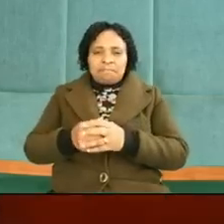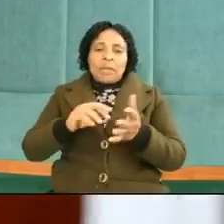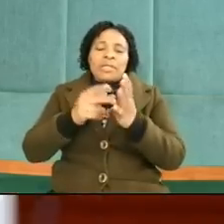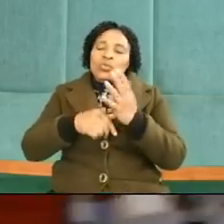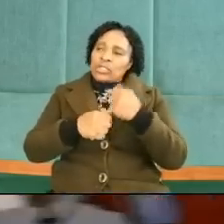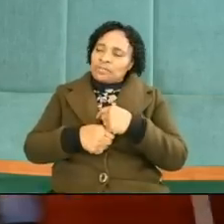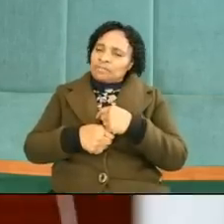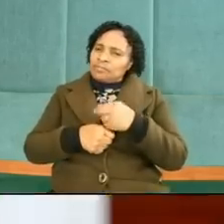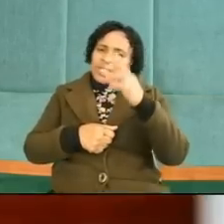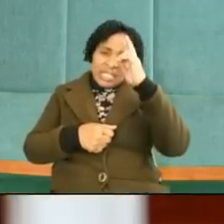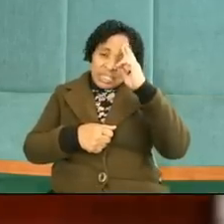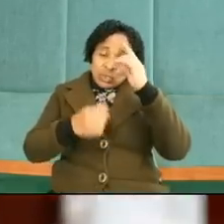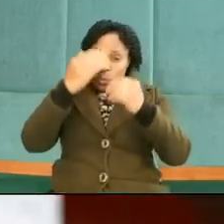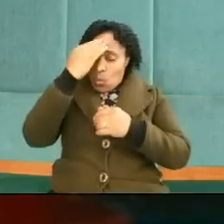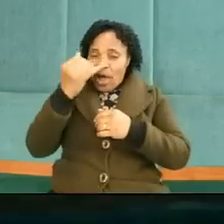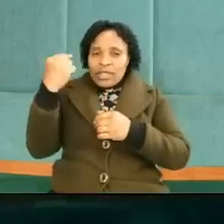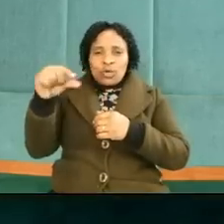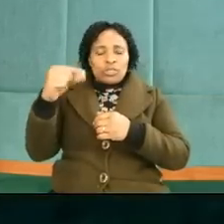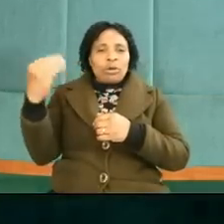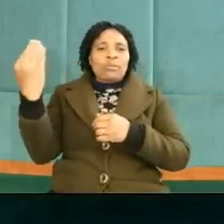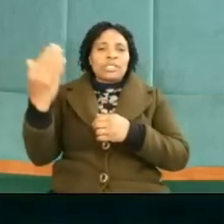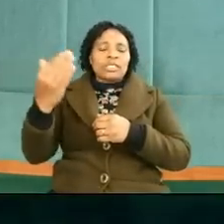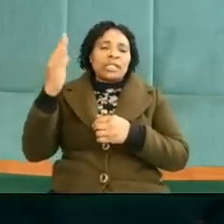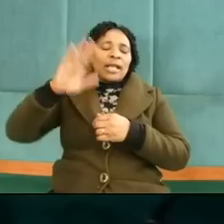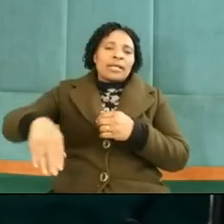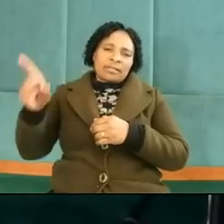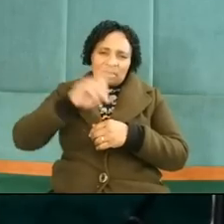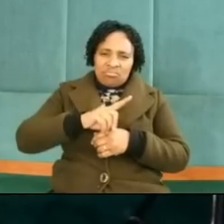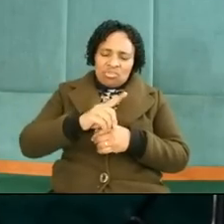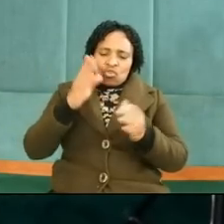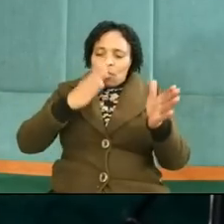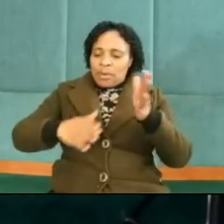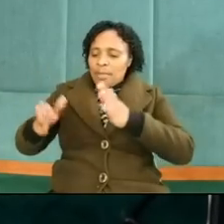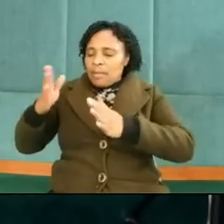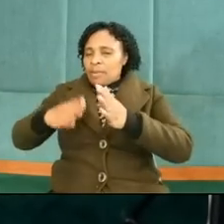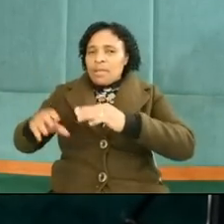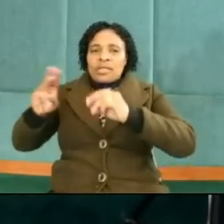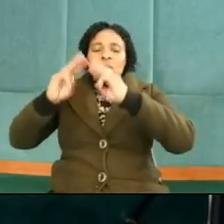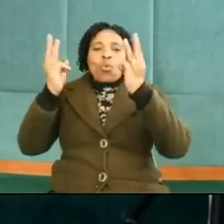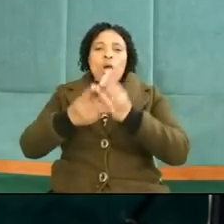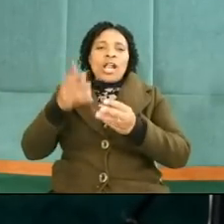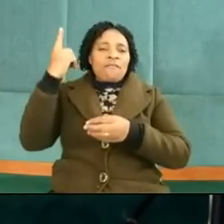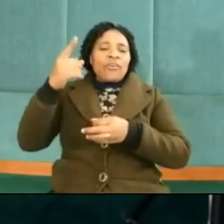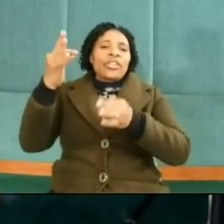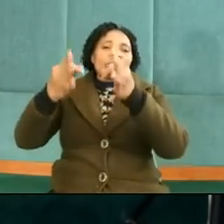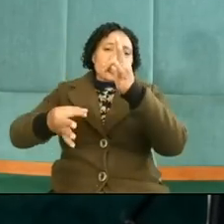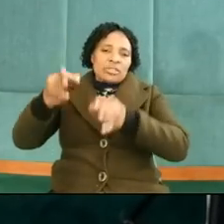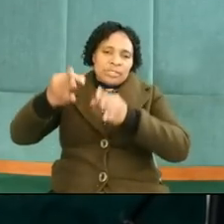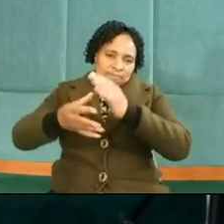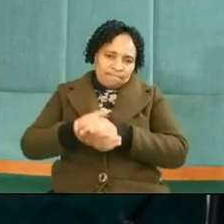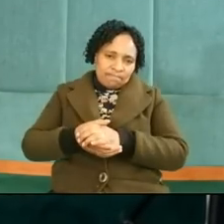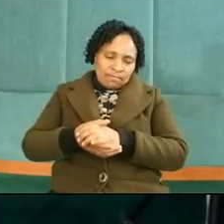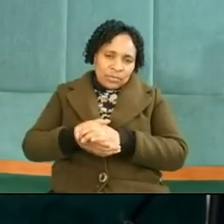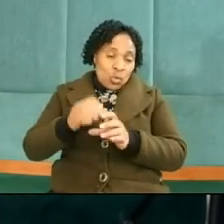Which means the reason the gospel is being preached in the last days is to prepare the world for judgment.